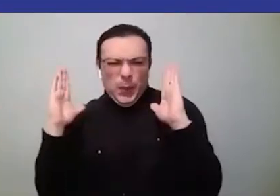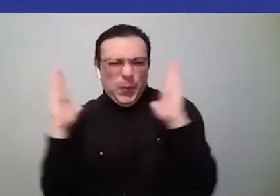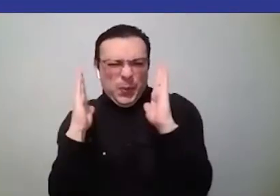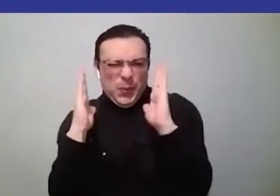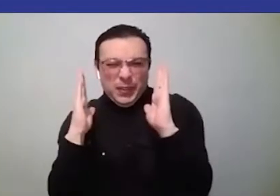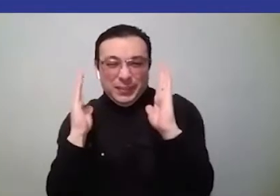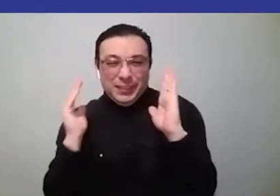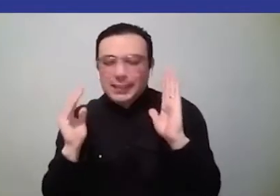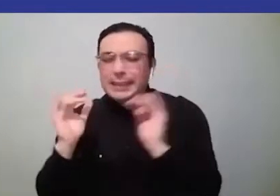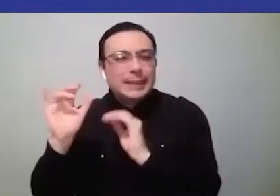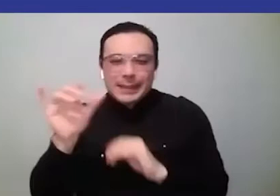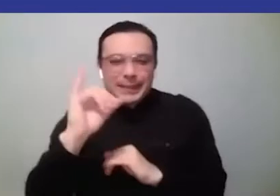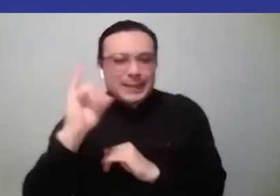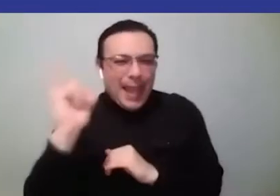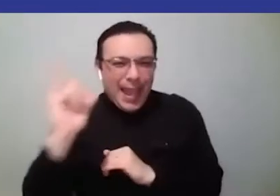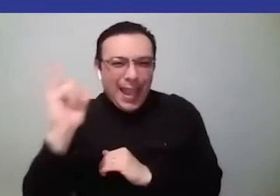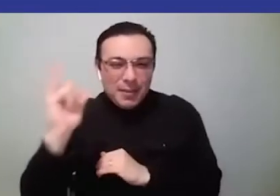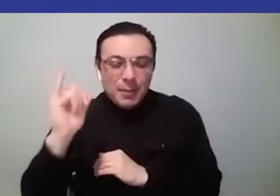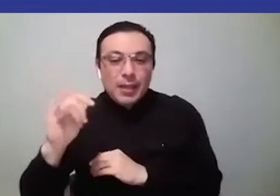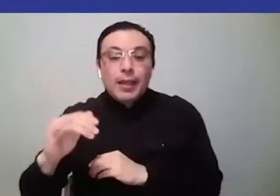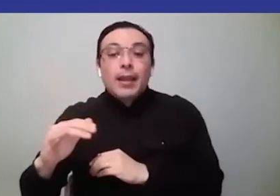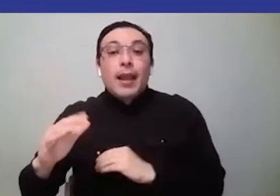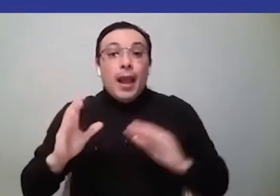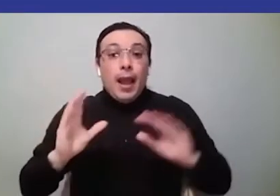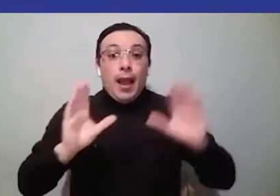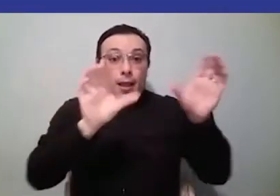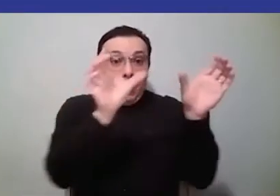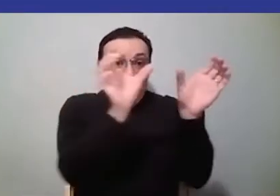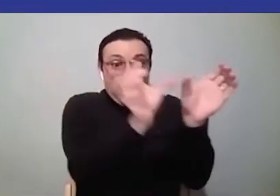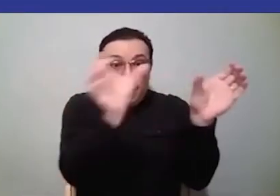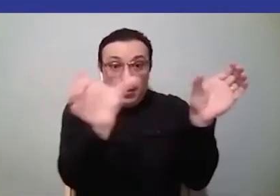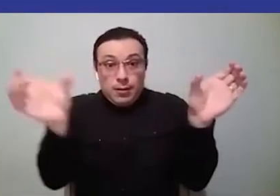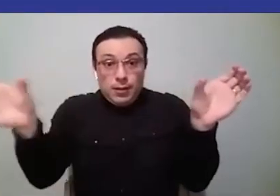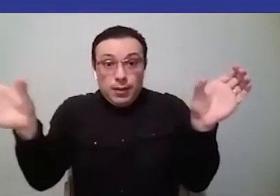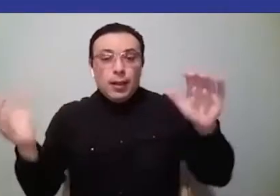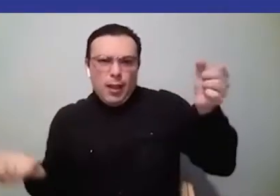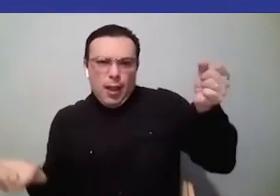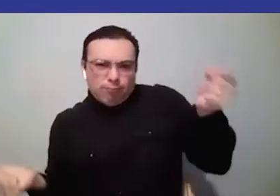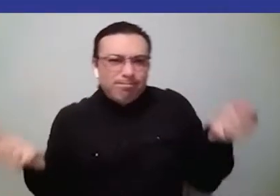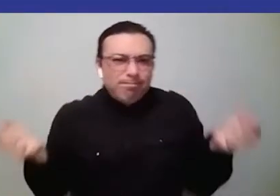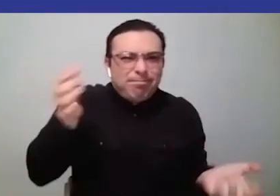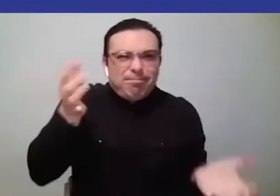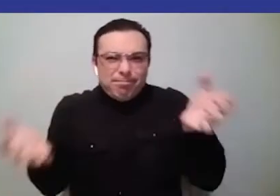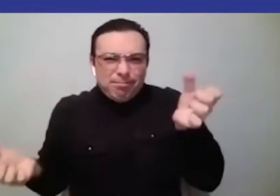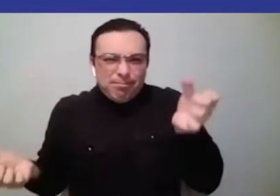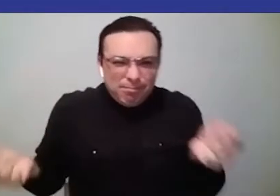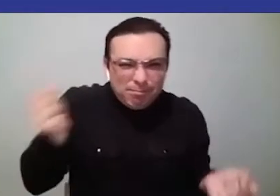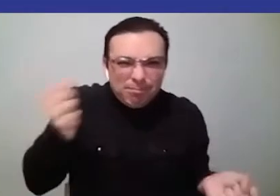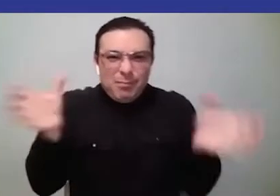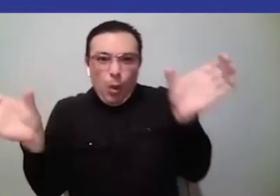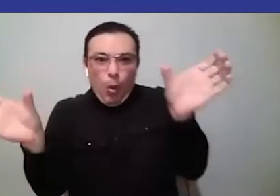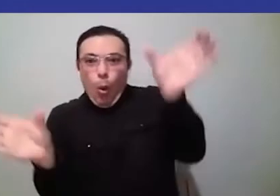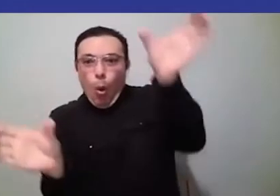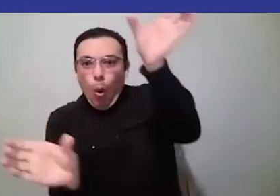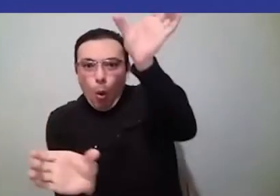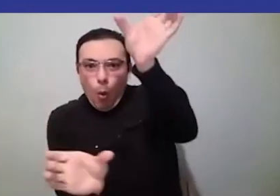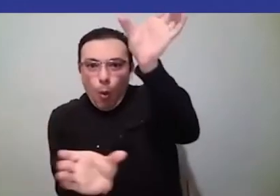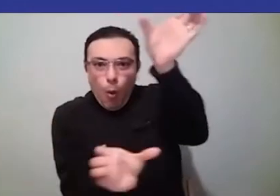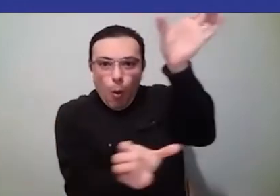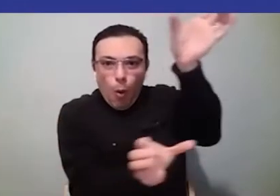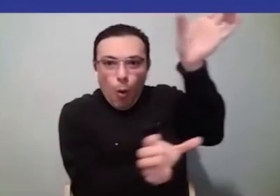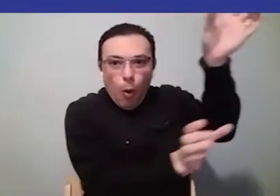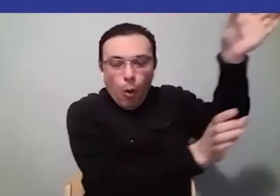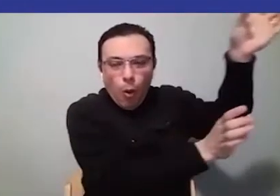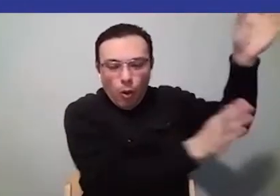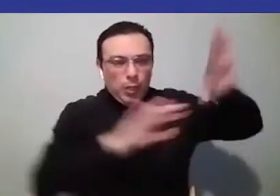it's almost like you open up a wall and then you open up a drawer. And to me, in my memory, I was standing there and it